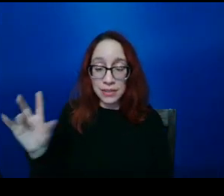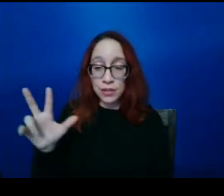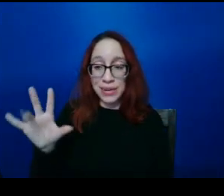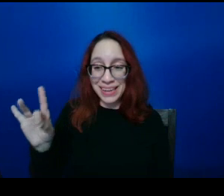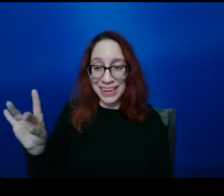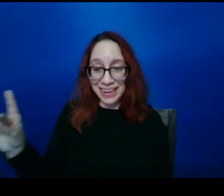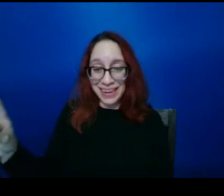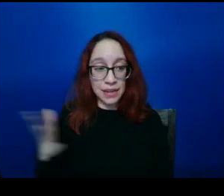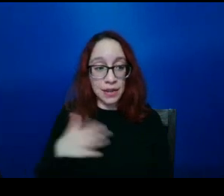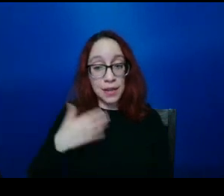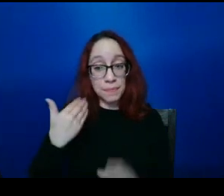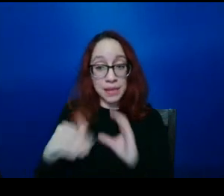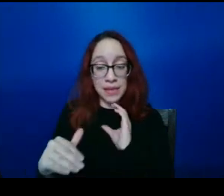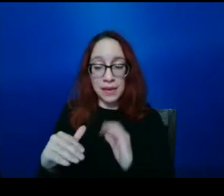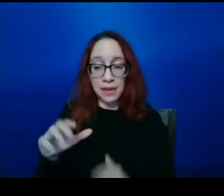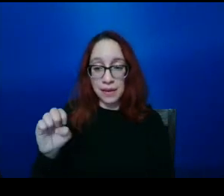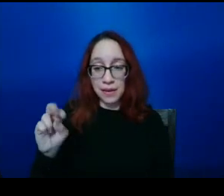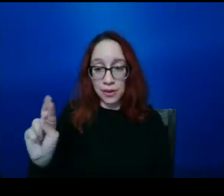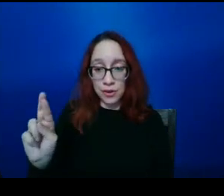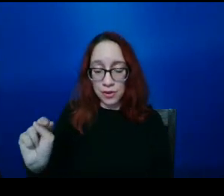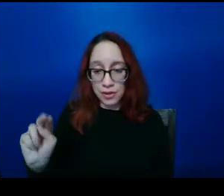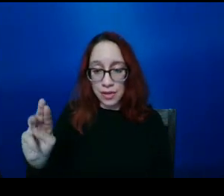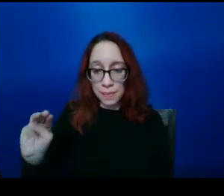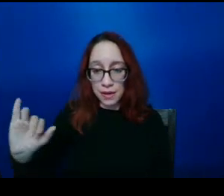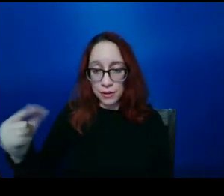561-788-3888, and my email is